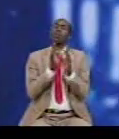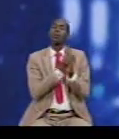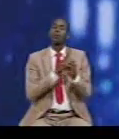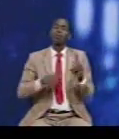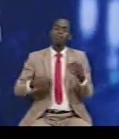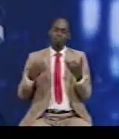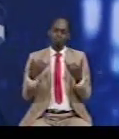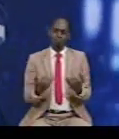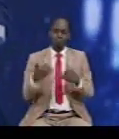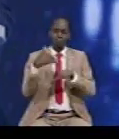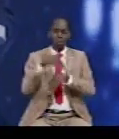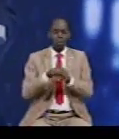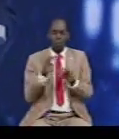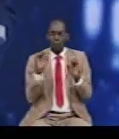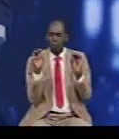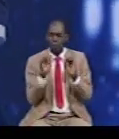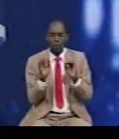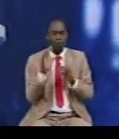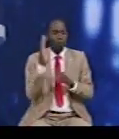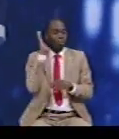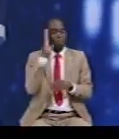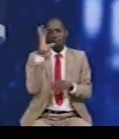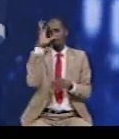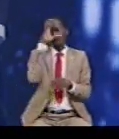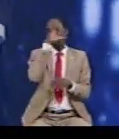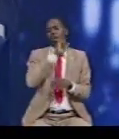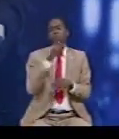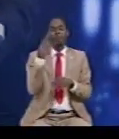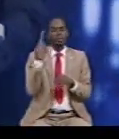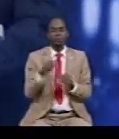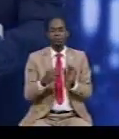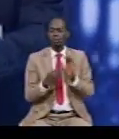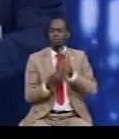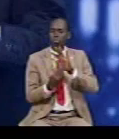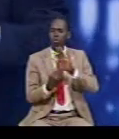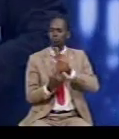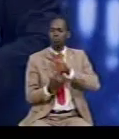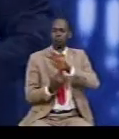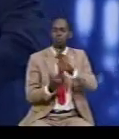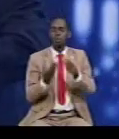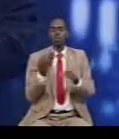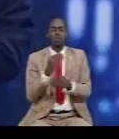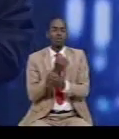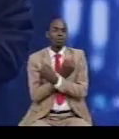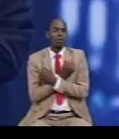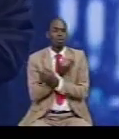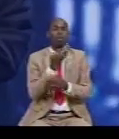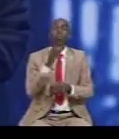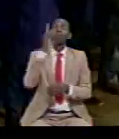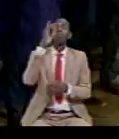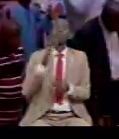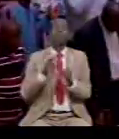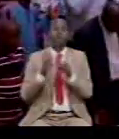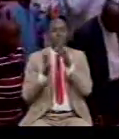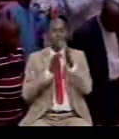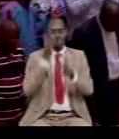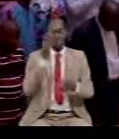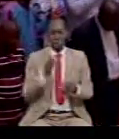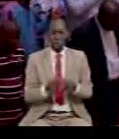tonight, none will miss the manifestation of the love of God in Jesus'